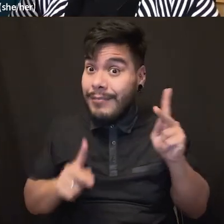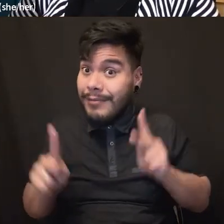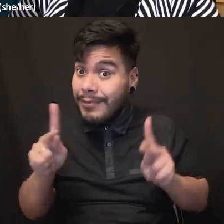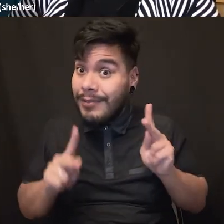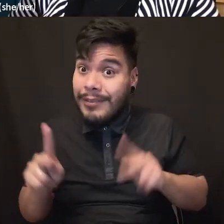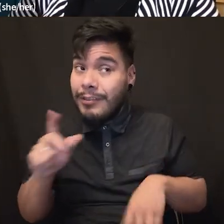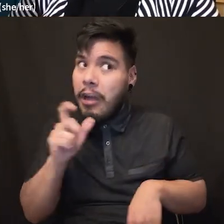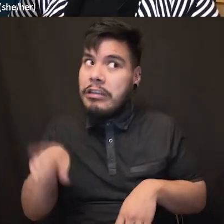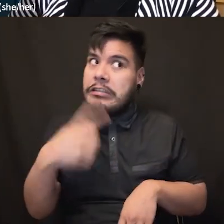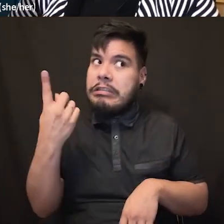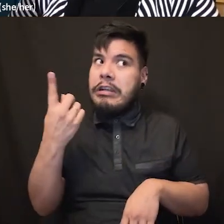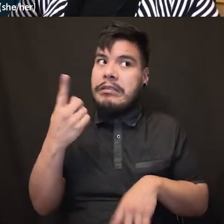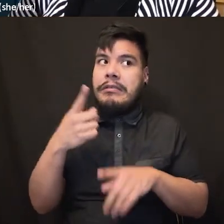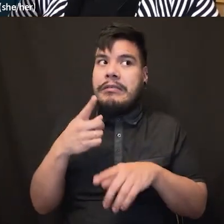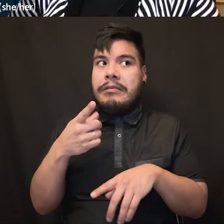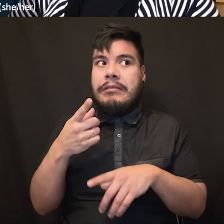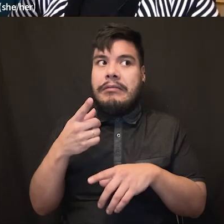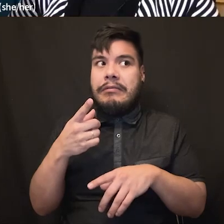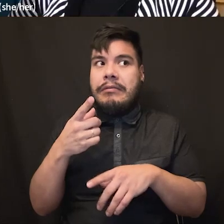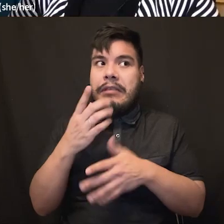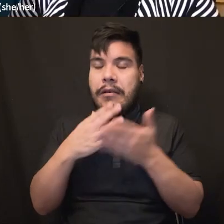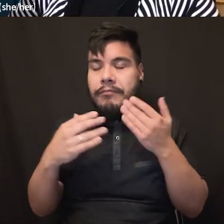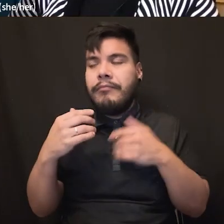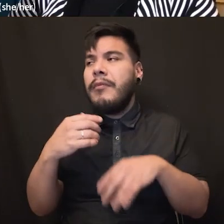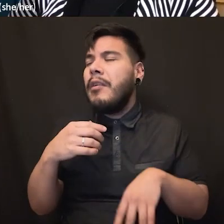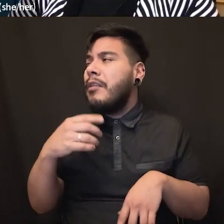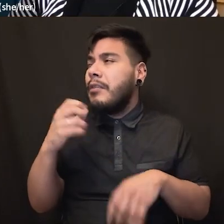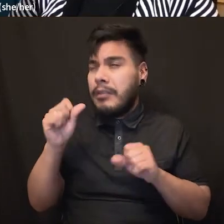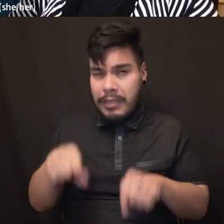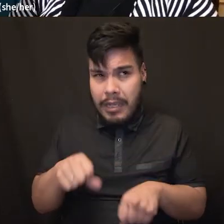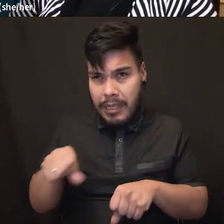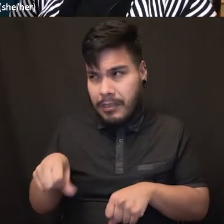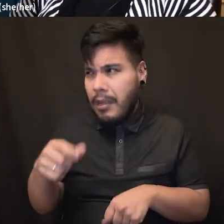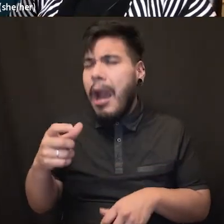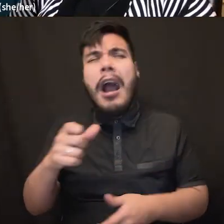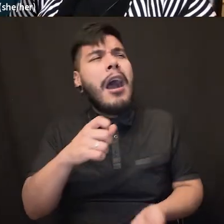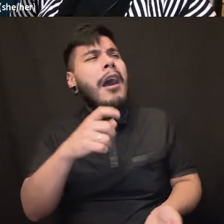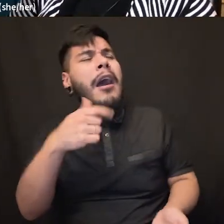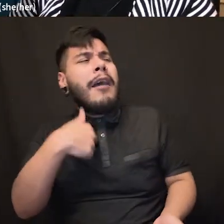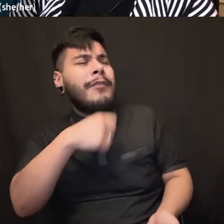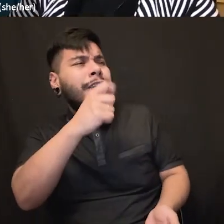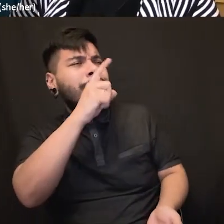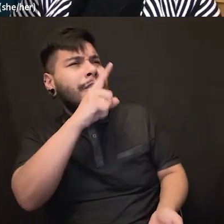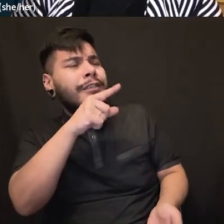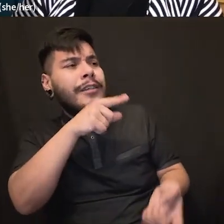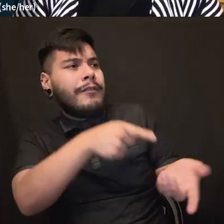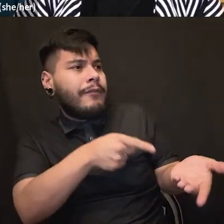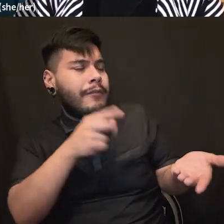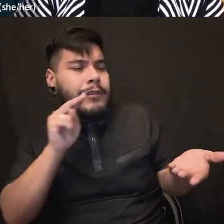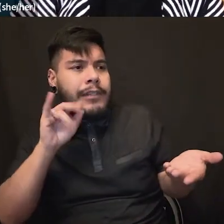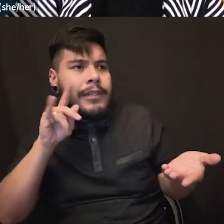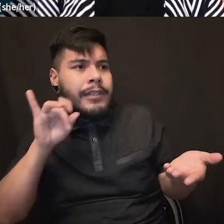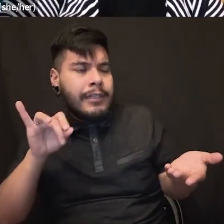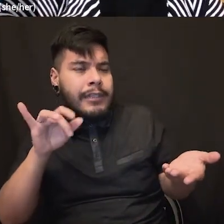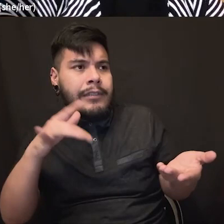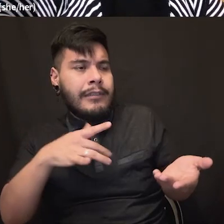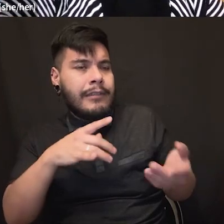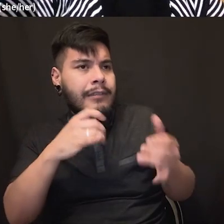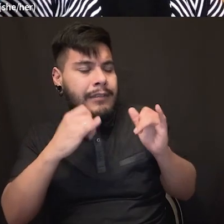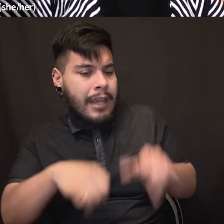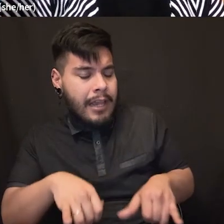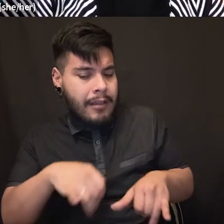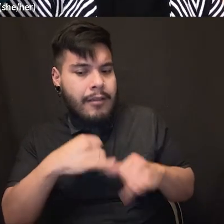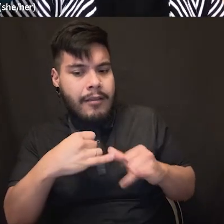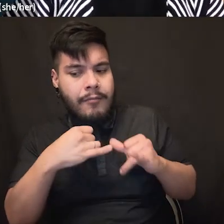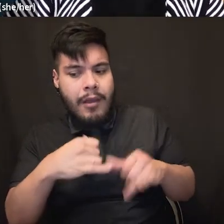to do that? I don't know if Nikki may share this experience. I do feel a little spoiled in, like, the LA comedy